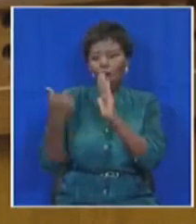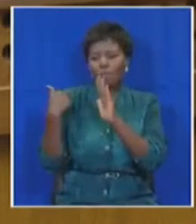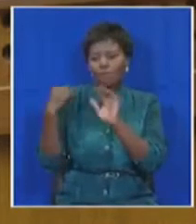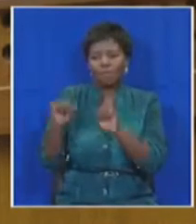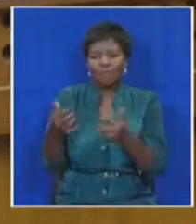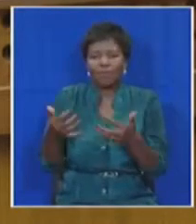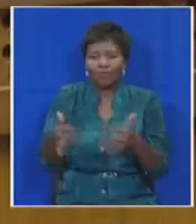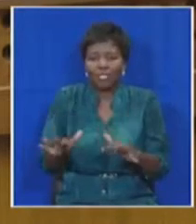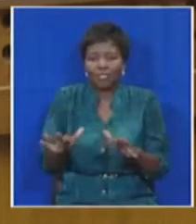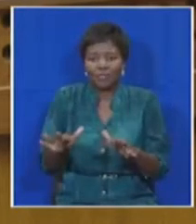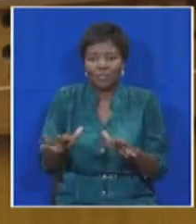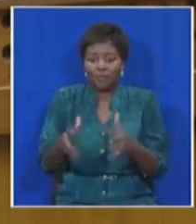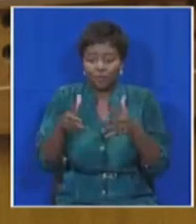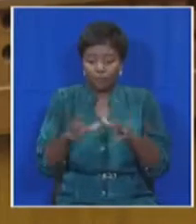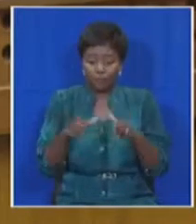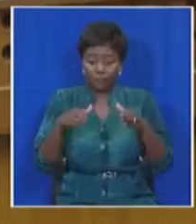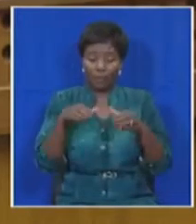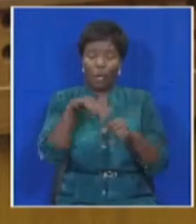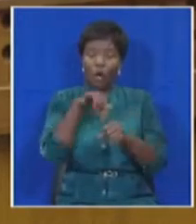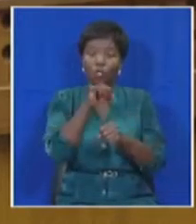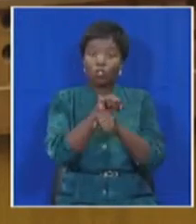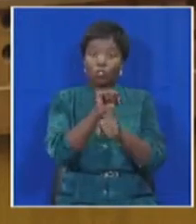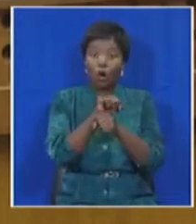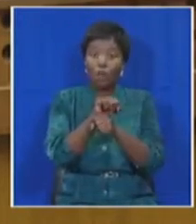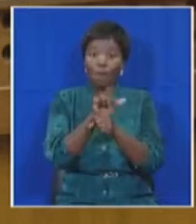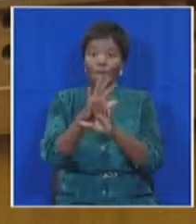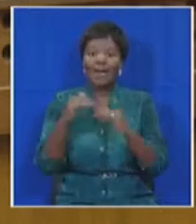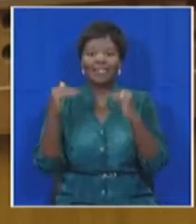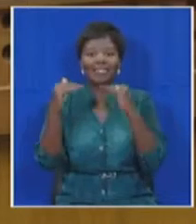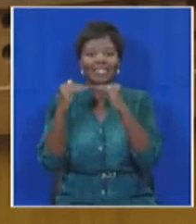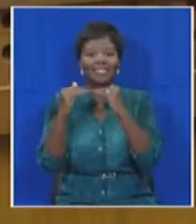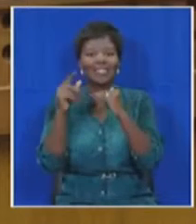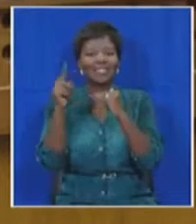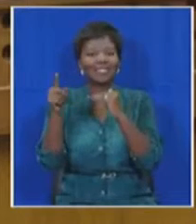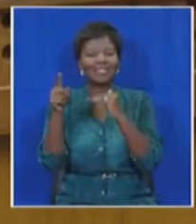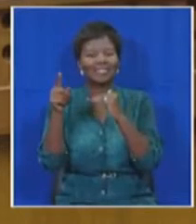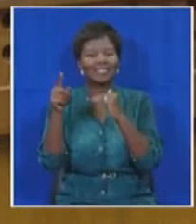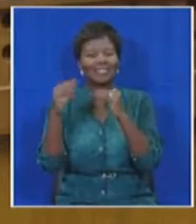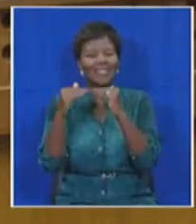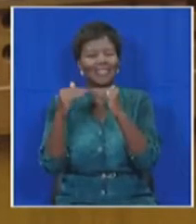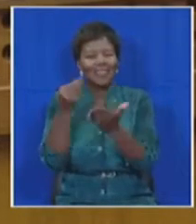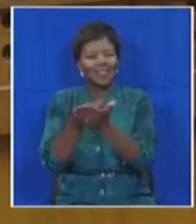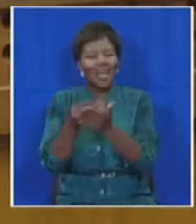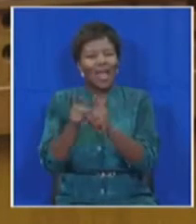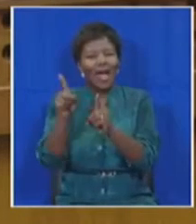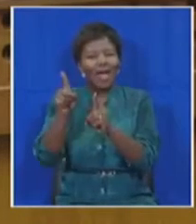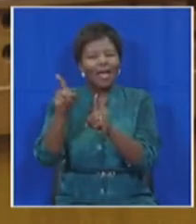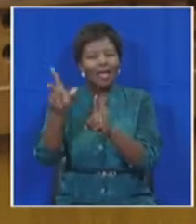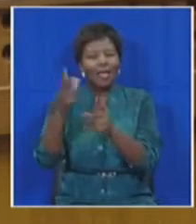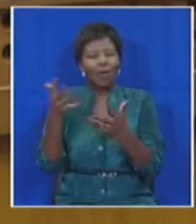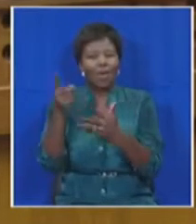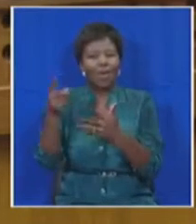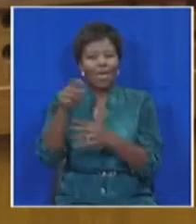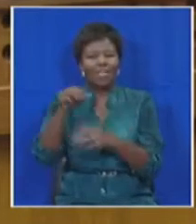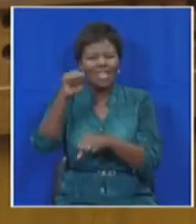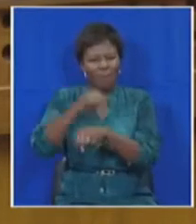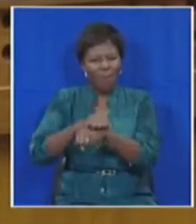start a jobs and justice fund, like Singapore and Colombia have done with much success, to give